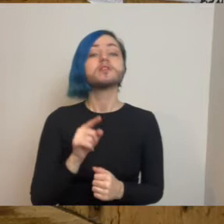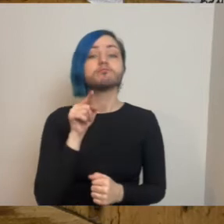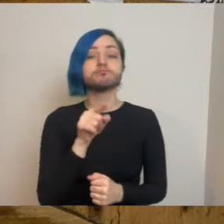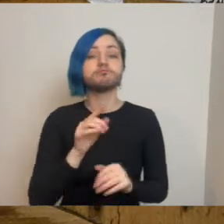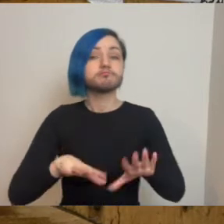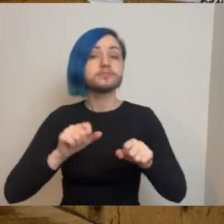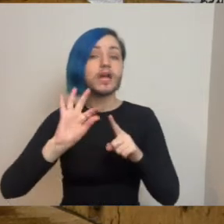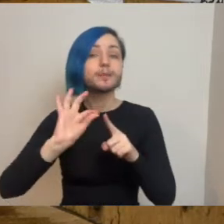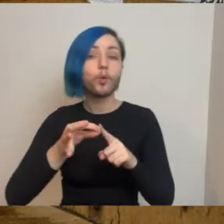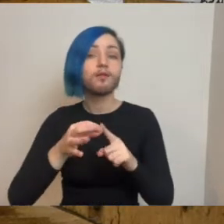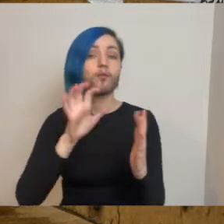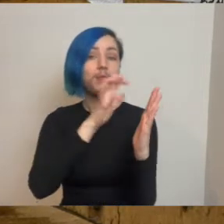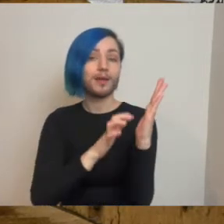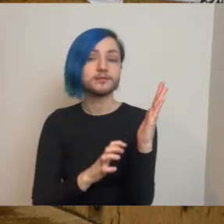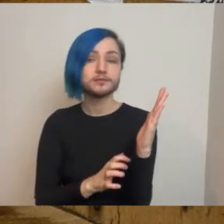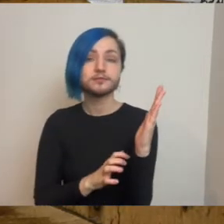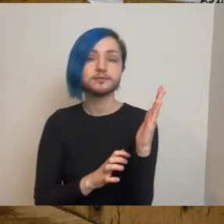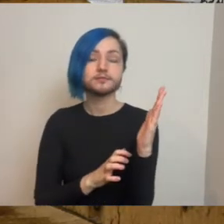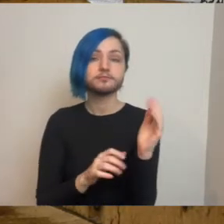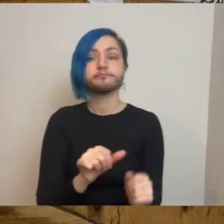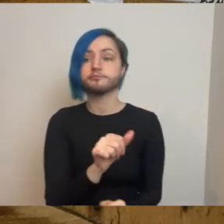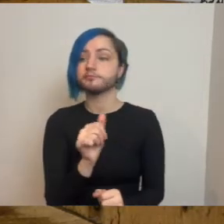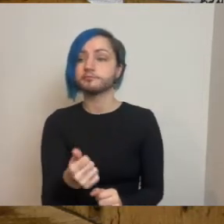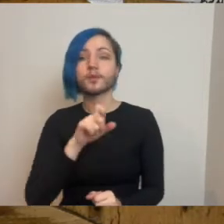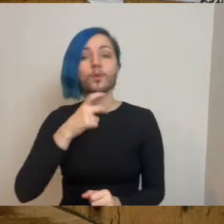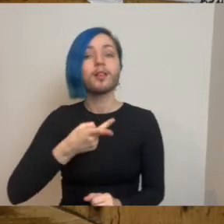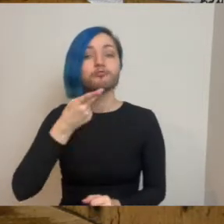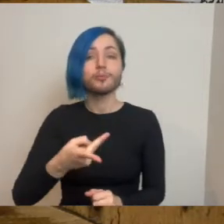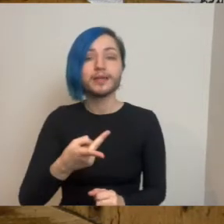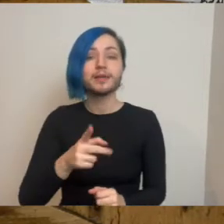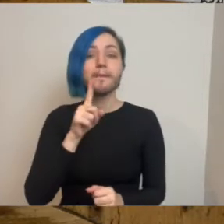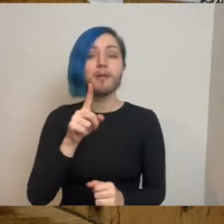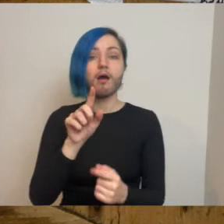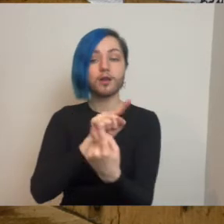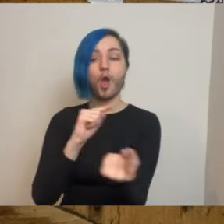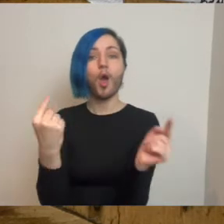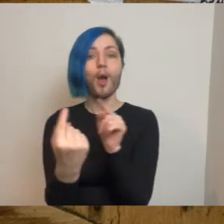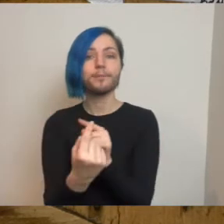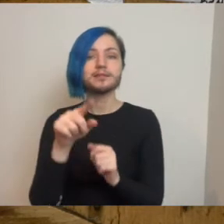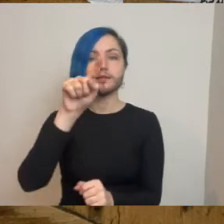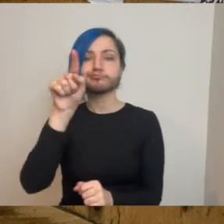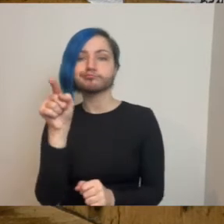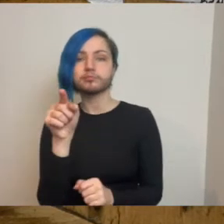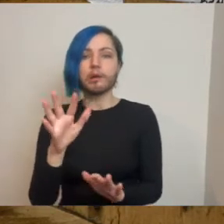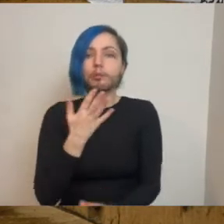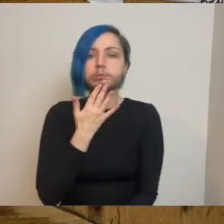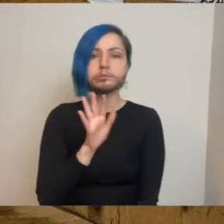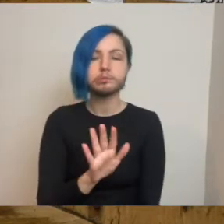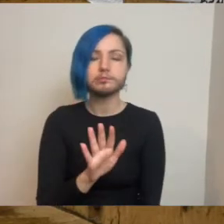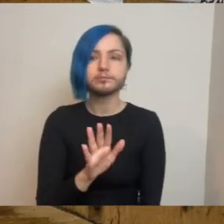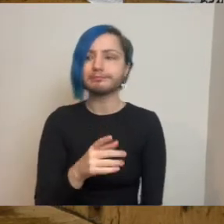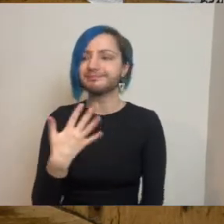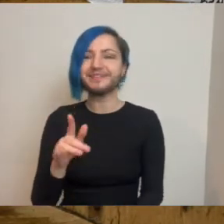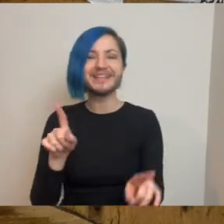the starting point for my pattern. And now I'm going to do it again, but this time I'm going to do the opposite. Oops. I did